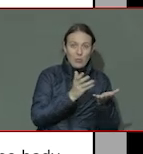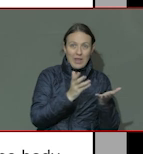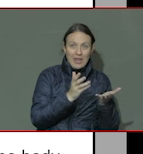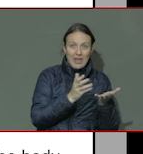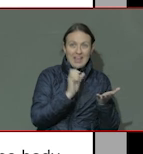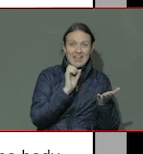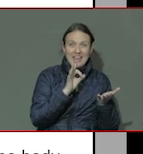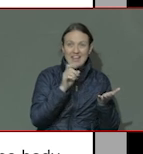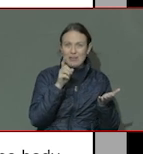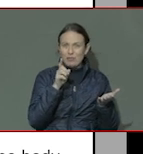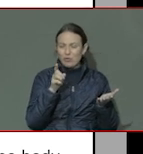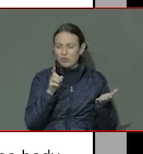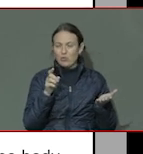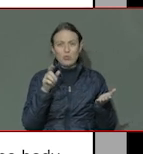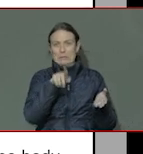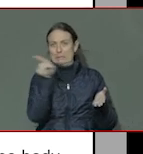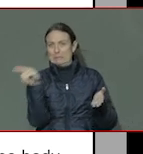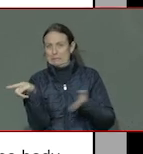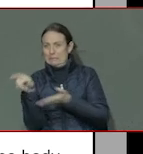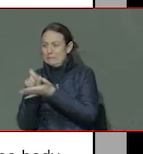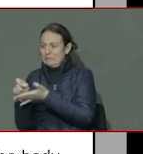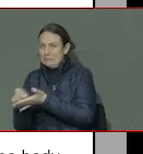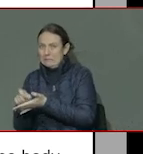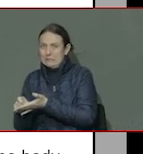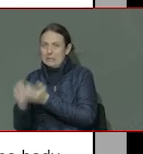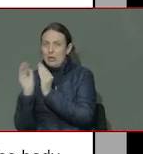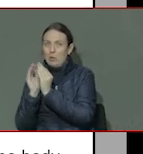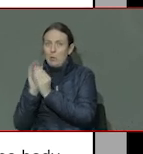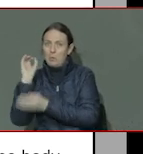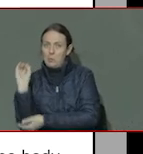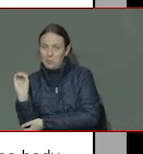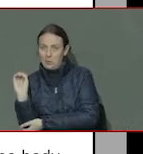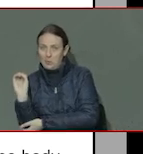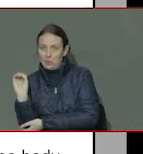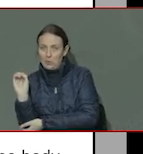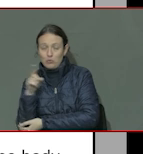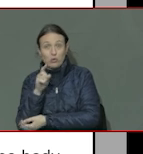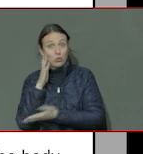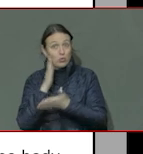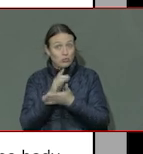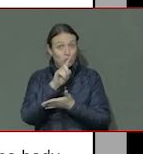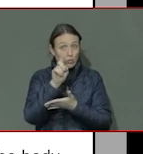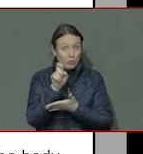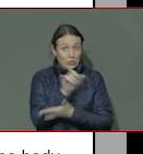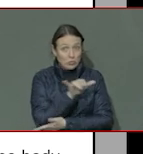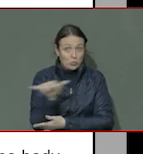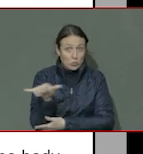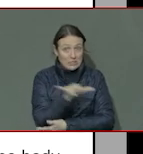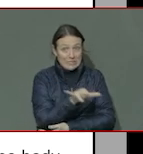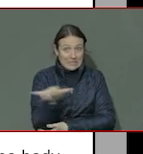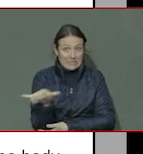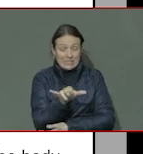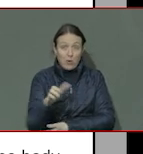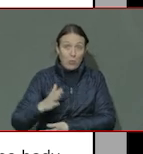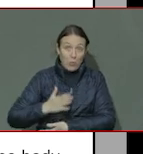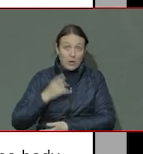first 4 answers and you will get nothing. So please make sure that you read through it. If they say you changed the